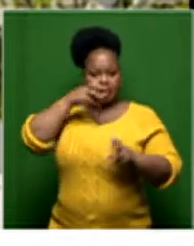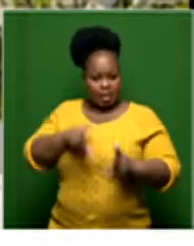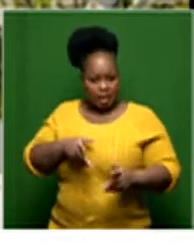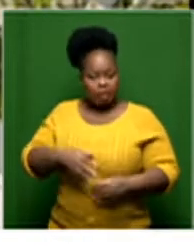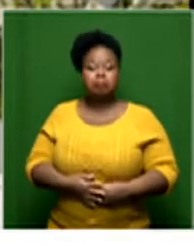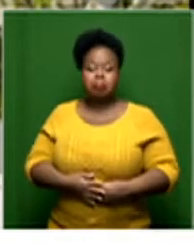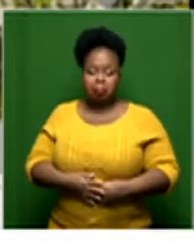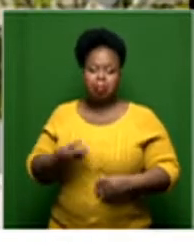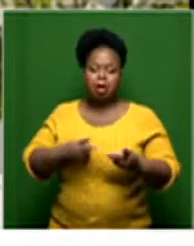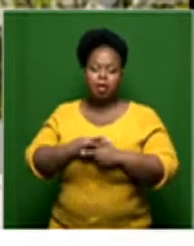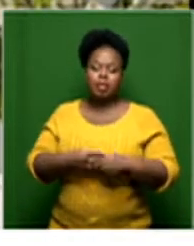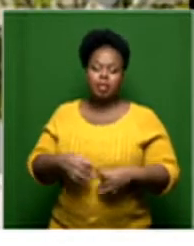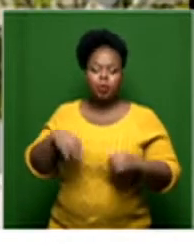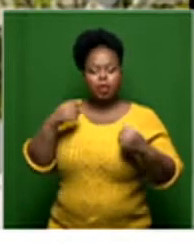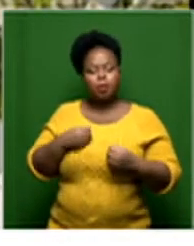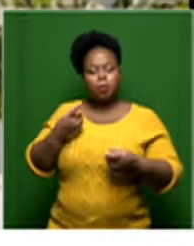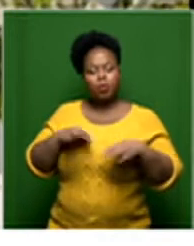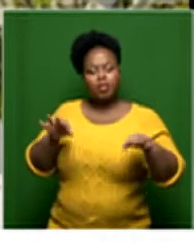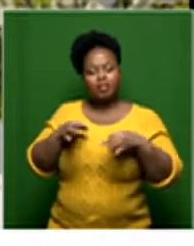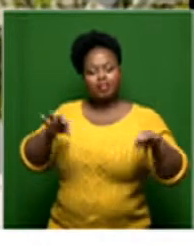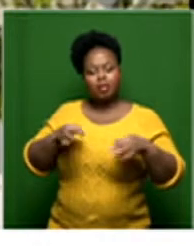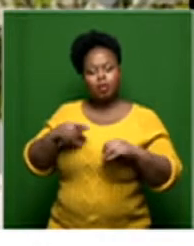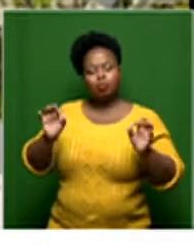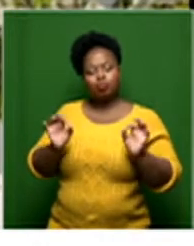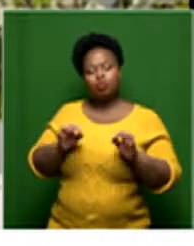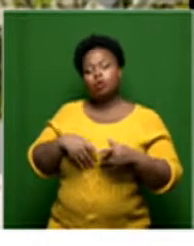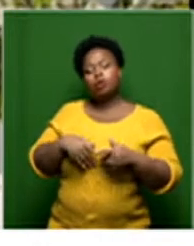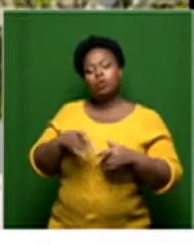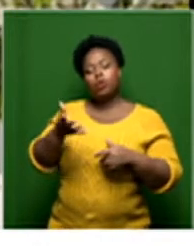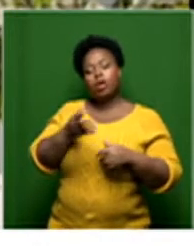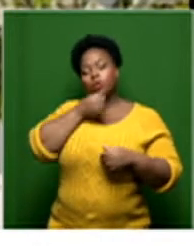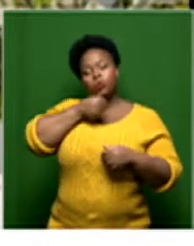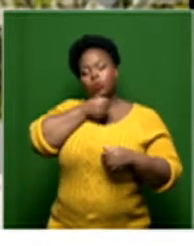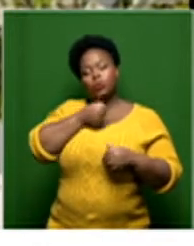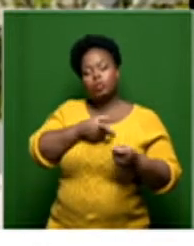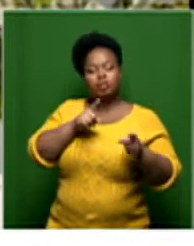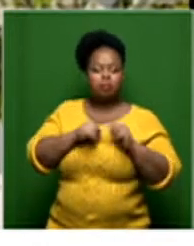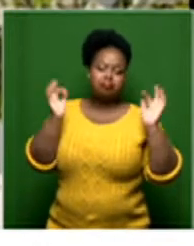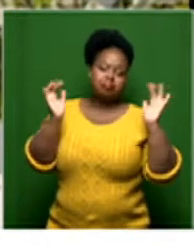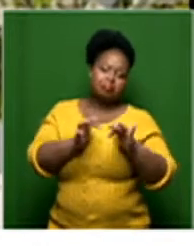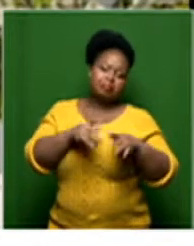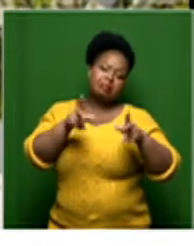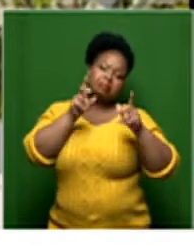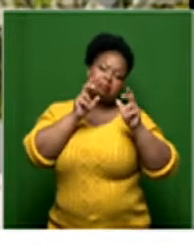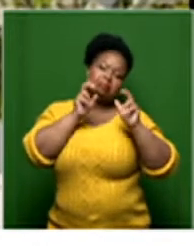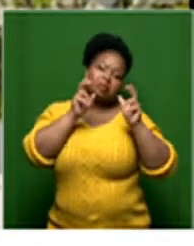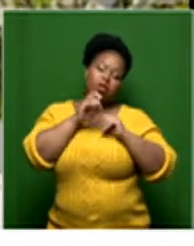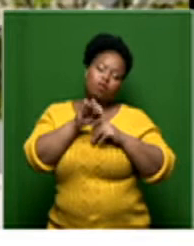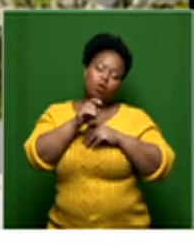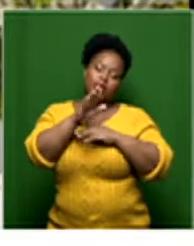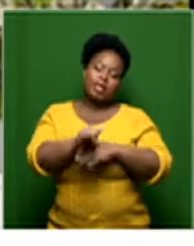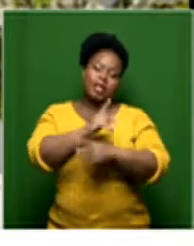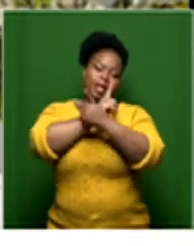In conjunction with that, they were folk singers. They used to play at the clubs. People used to go and listen to them at the folky